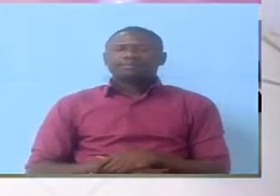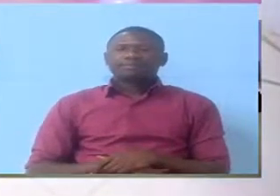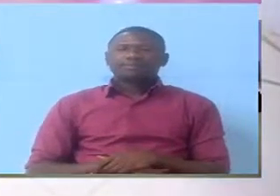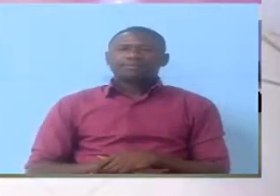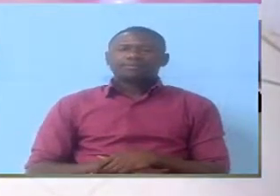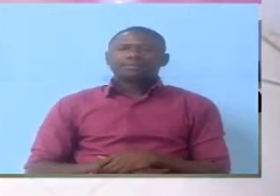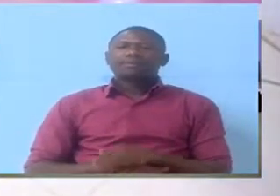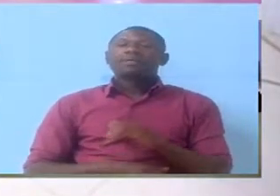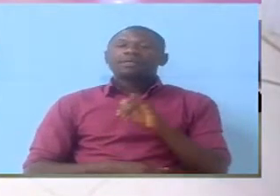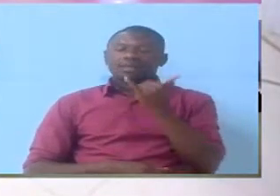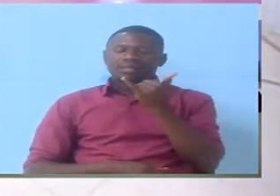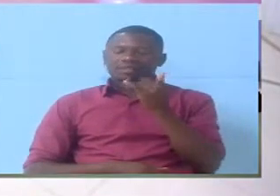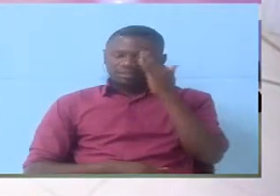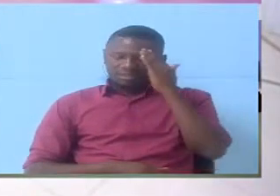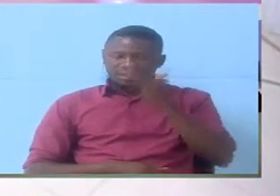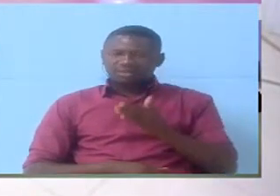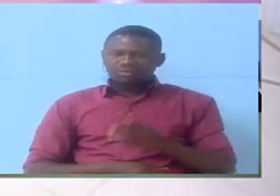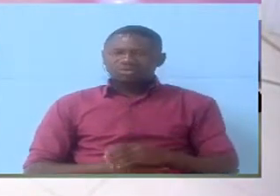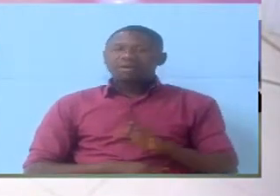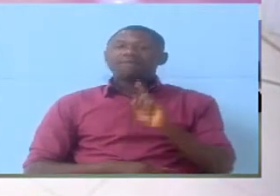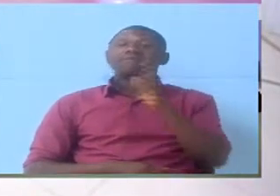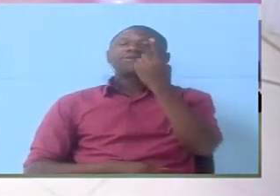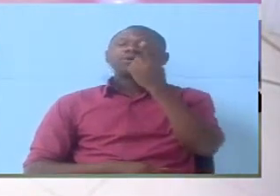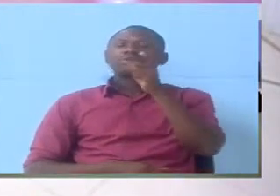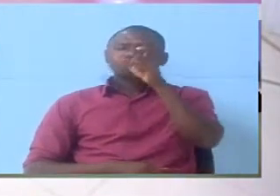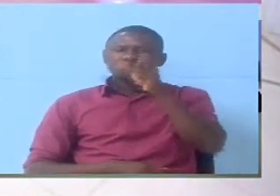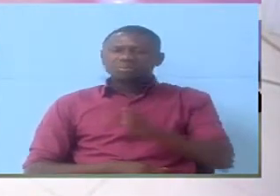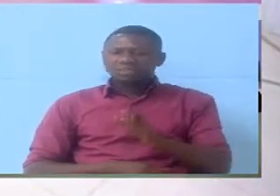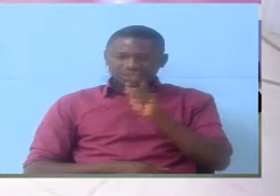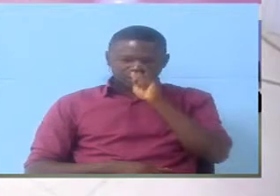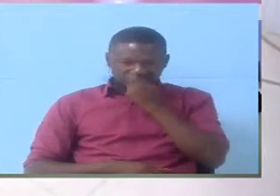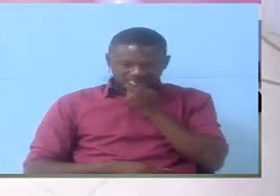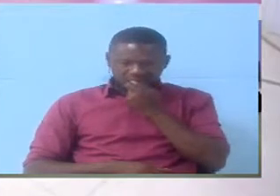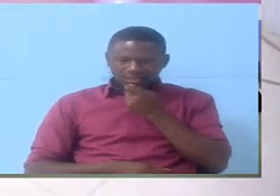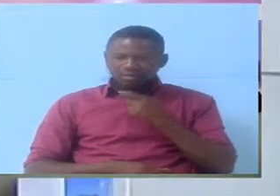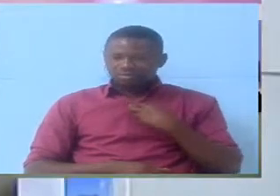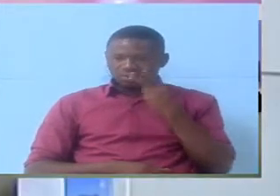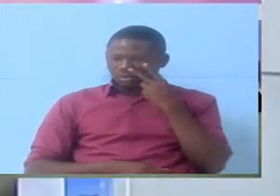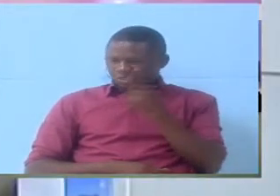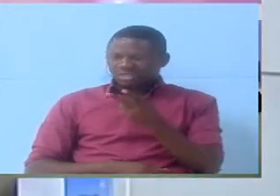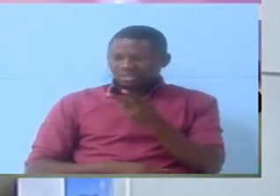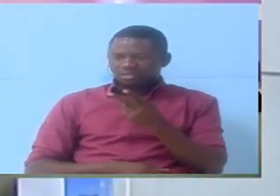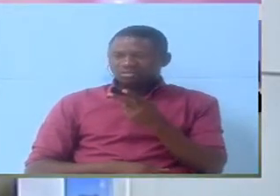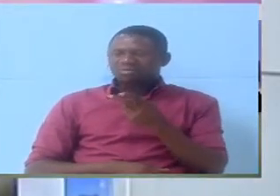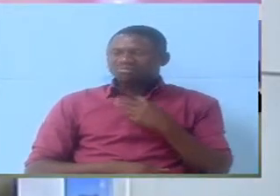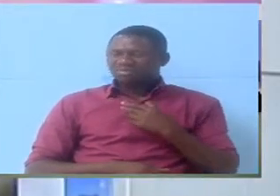The first body that we saw was half naked.